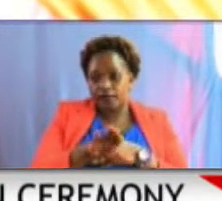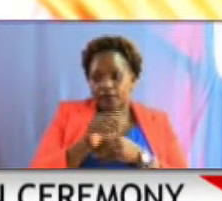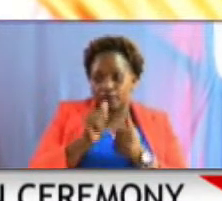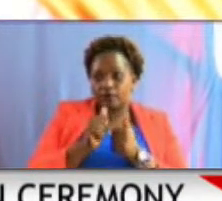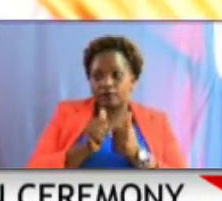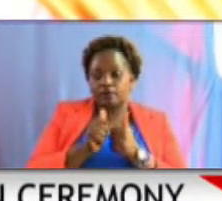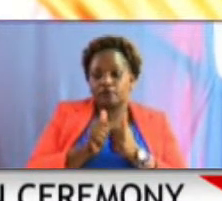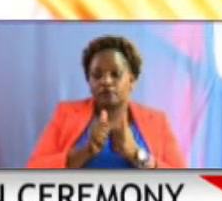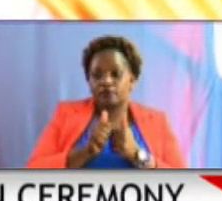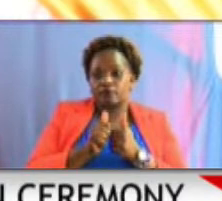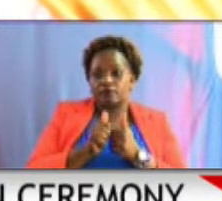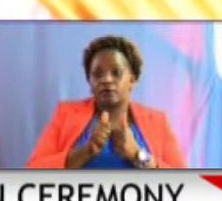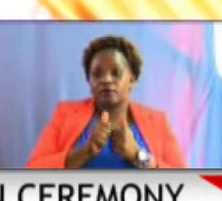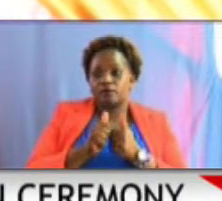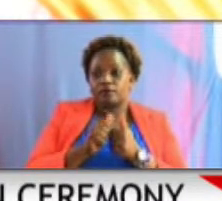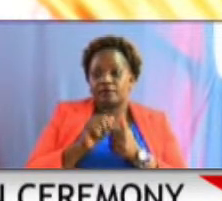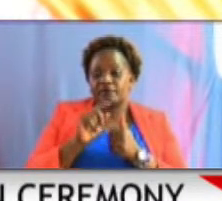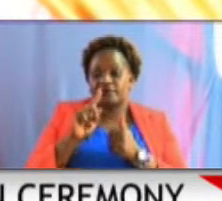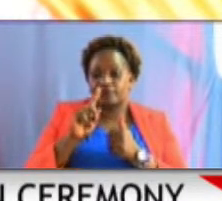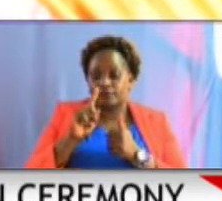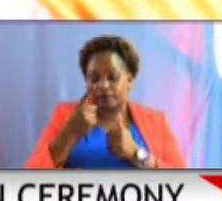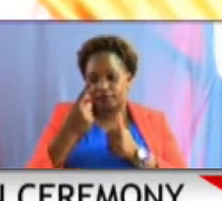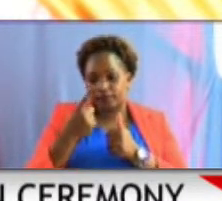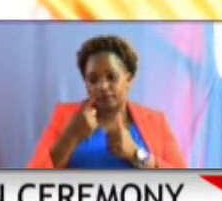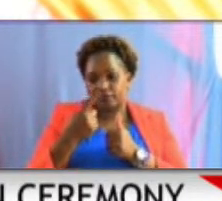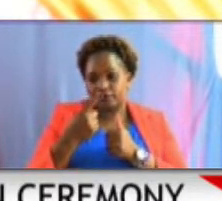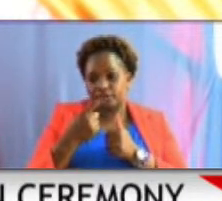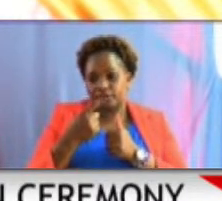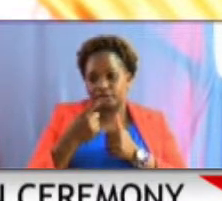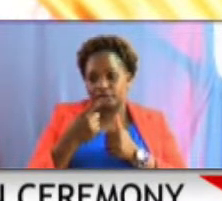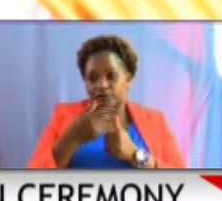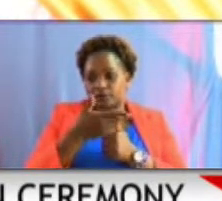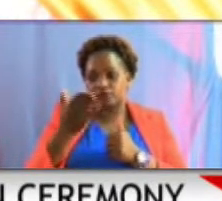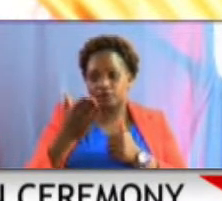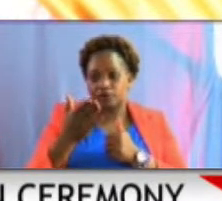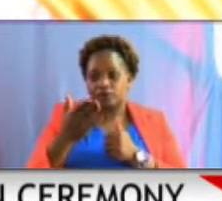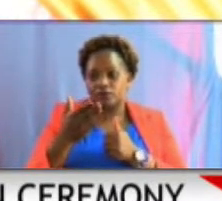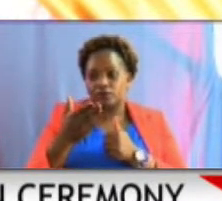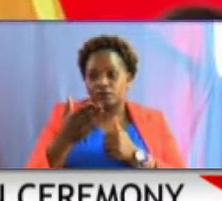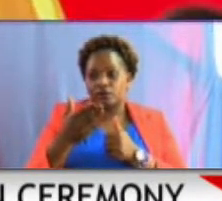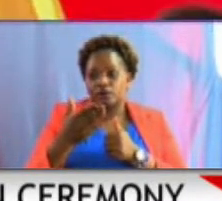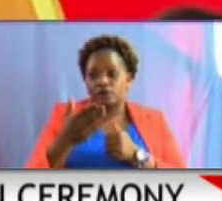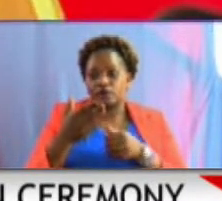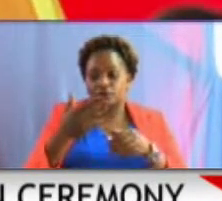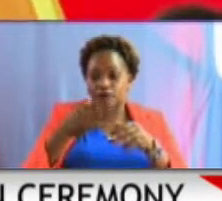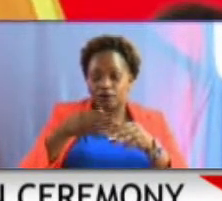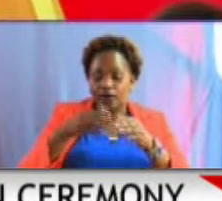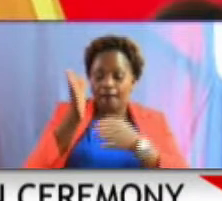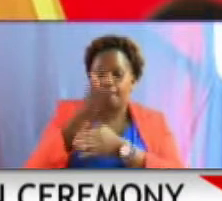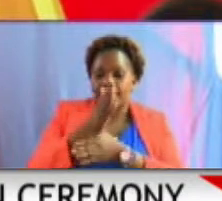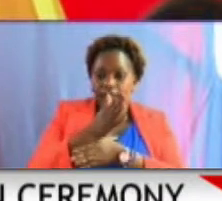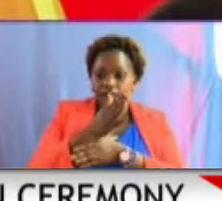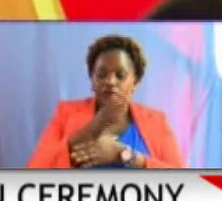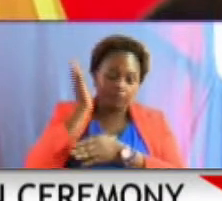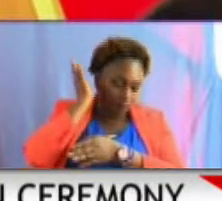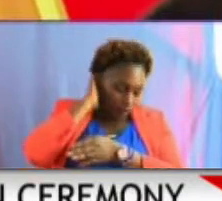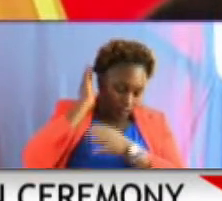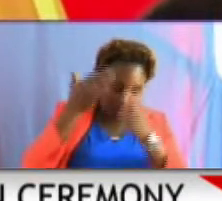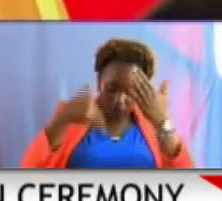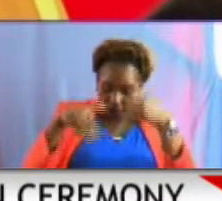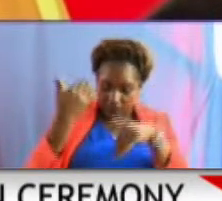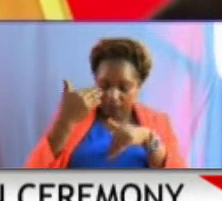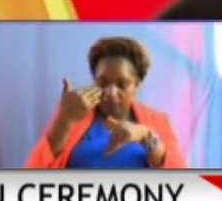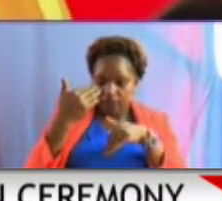critical. Firstly, you are the brand ambassadors of Murang'A University